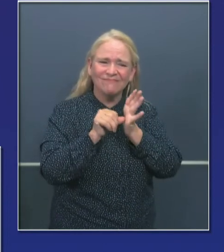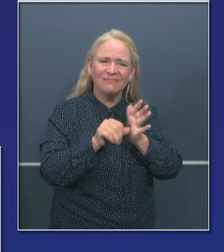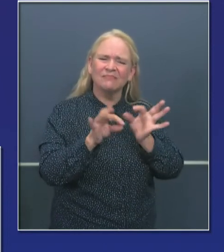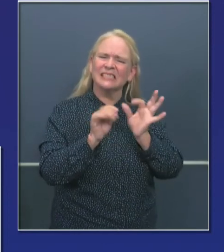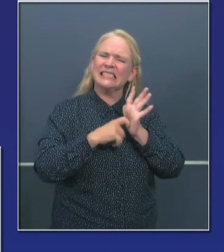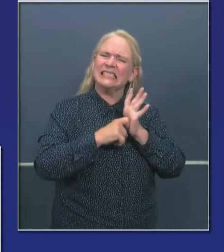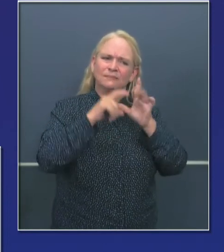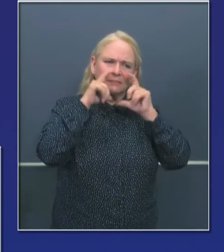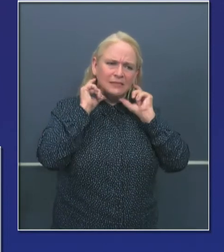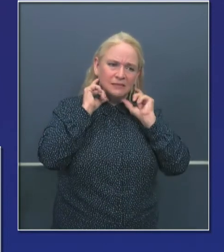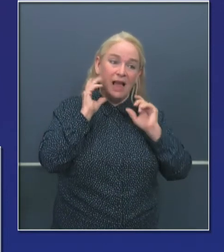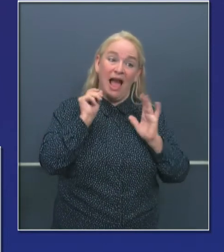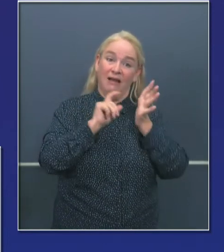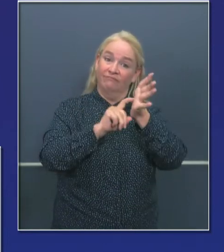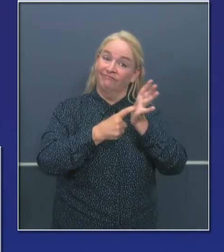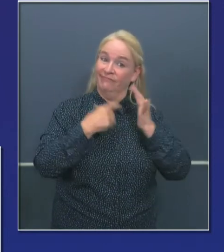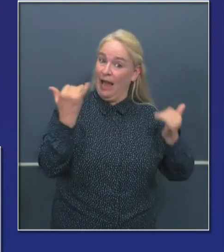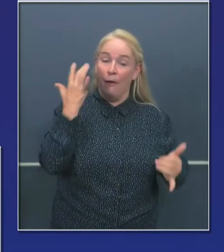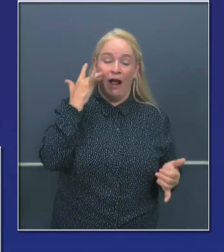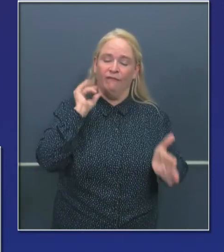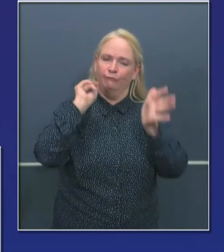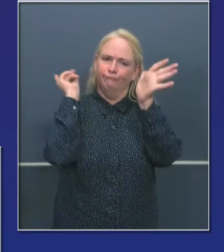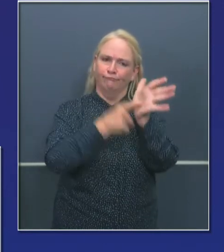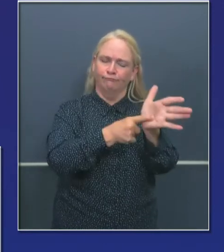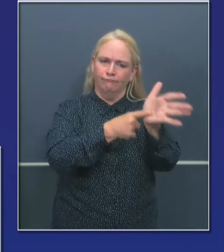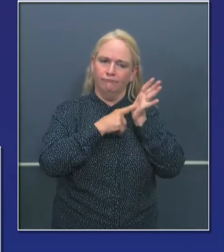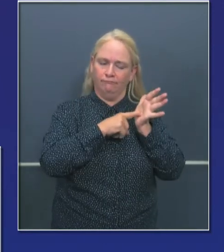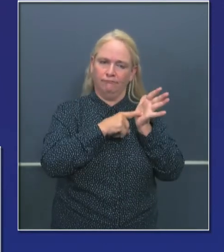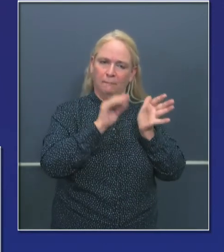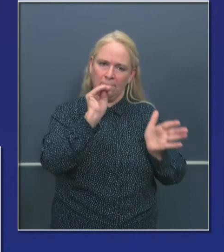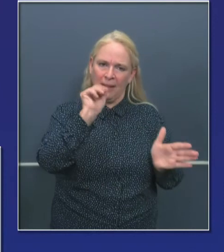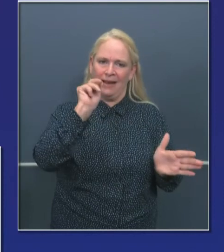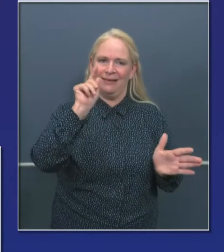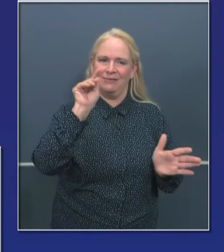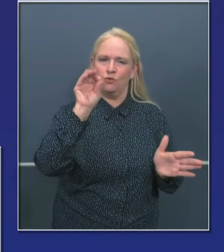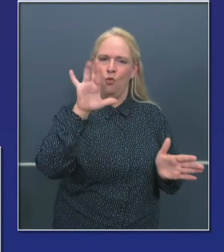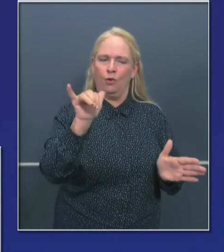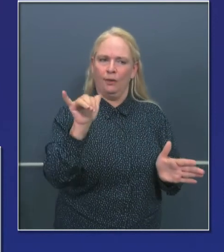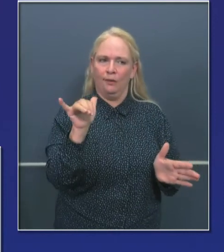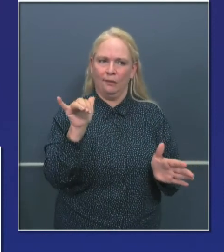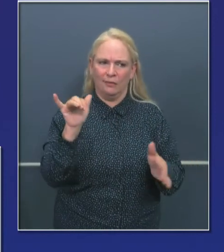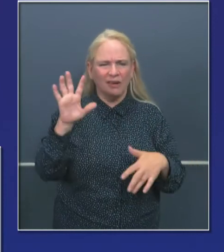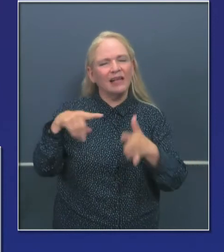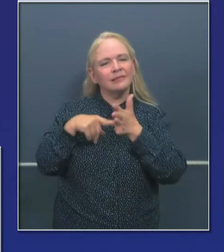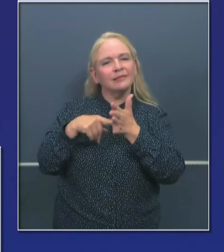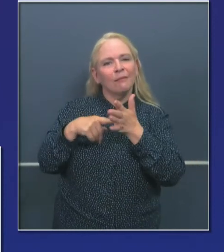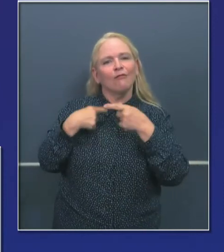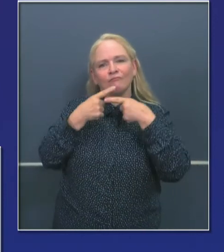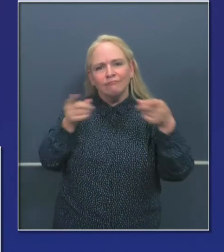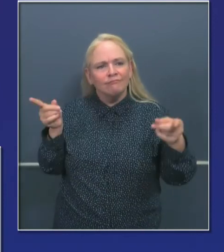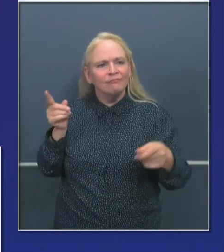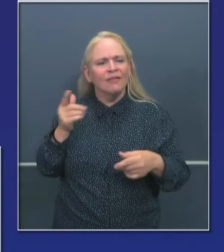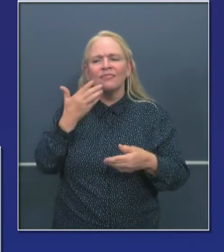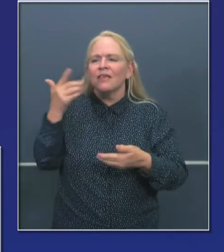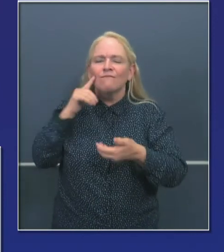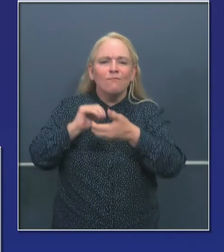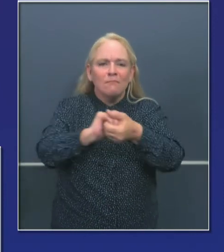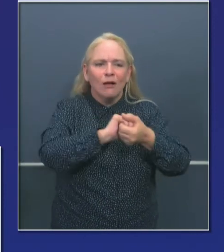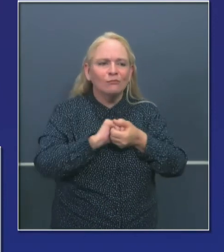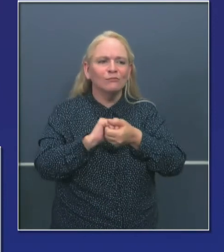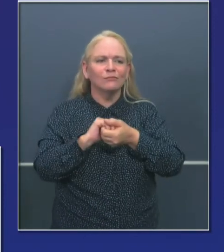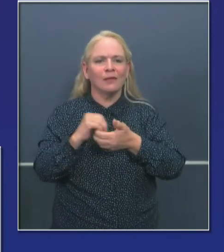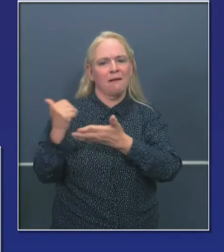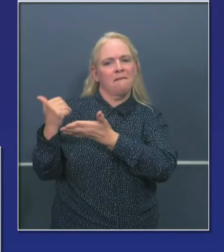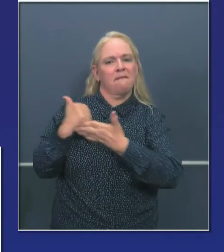mandatory here in the state of California. So that's what we're launching. I want to again thank all our partners for inspiring this,